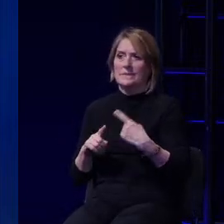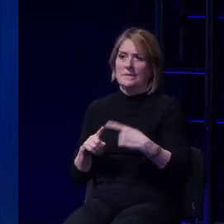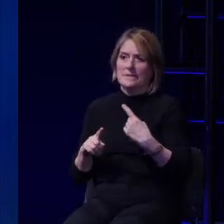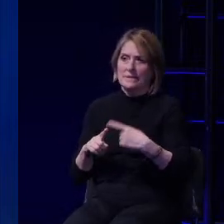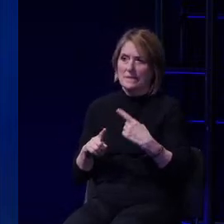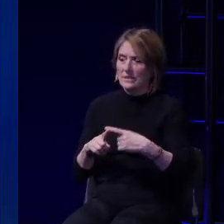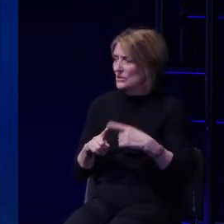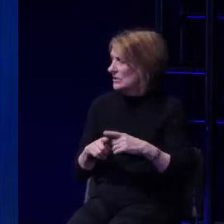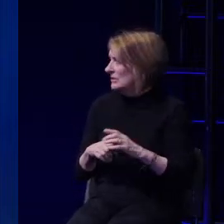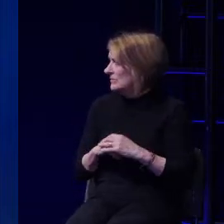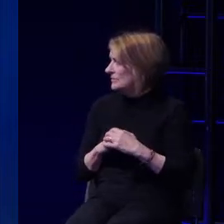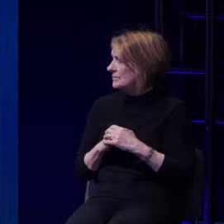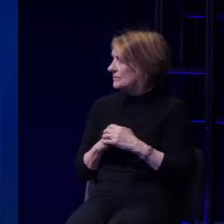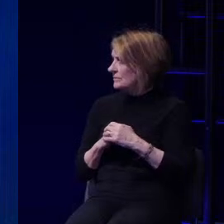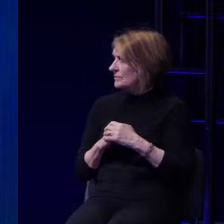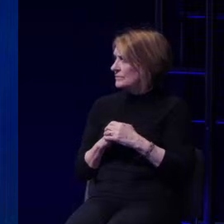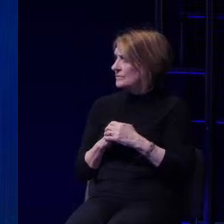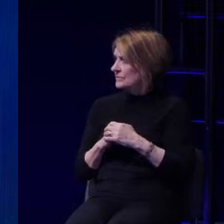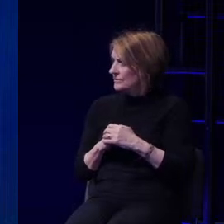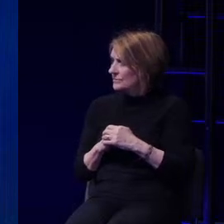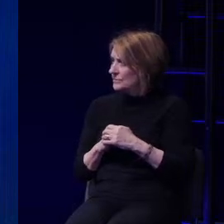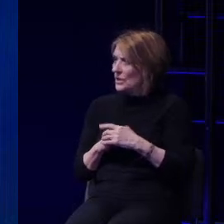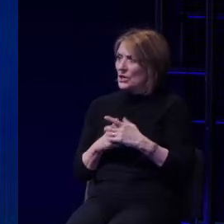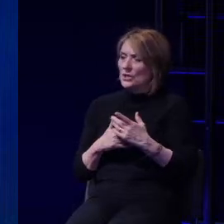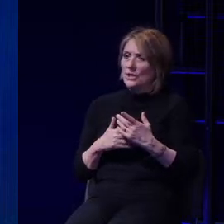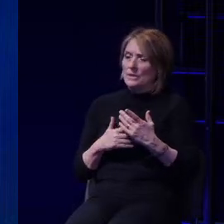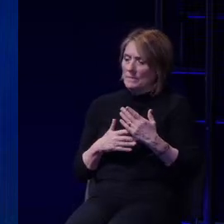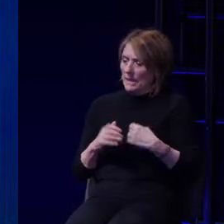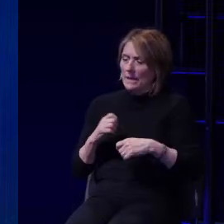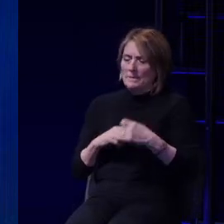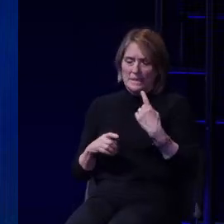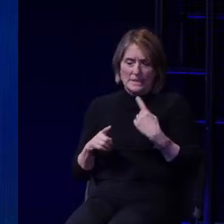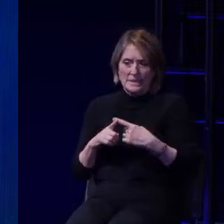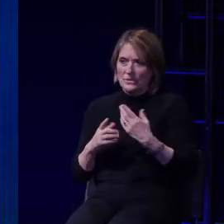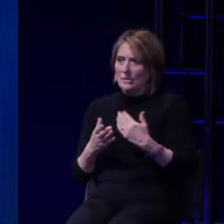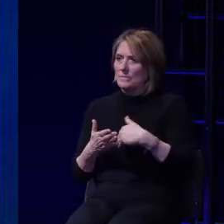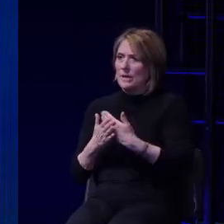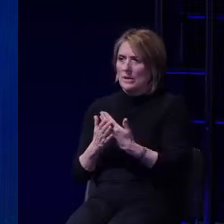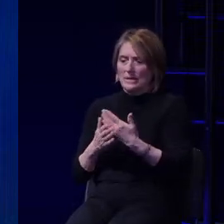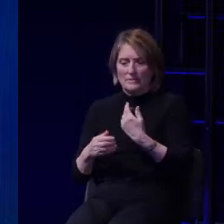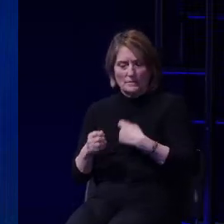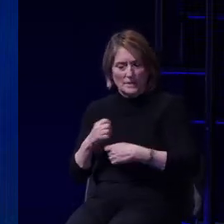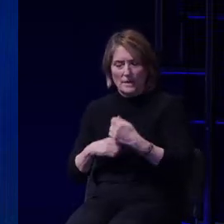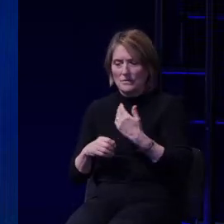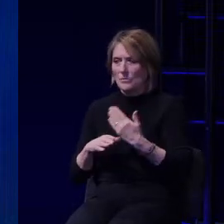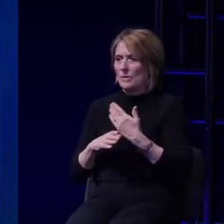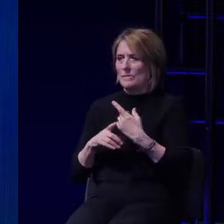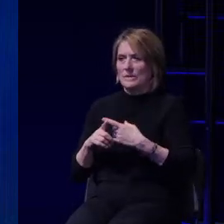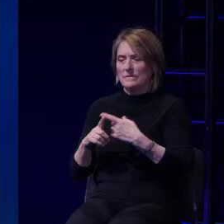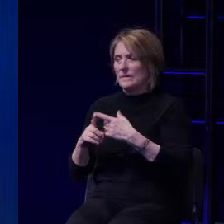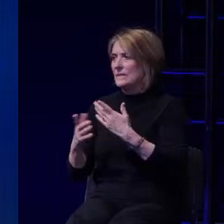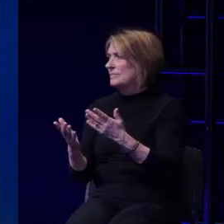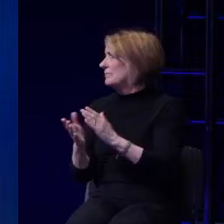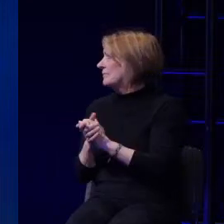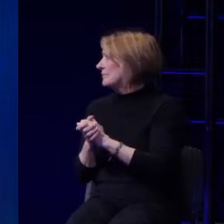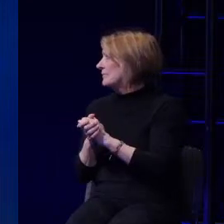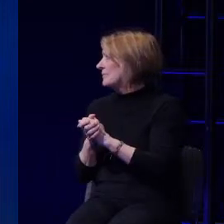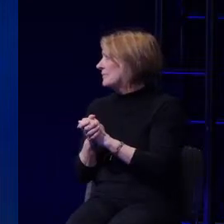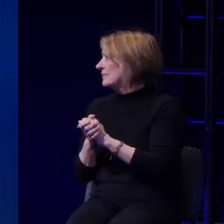much things that we just ideally like to bring along with us. You have to work like this more and